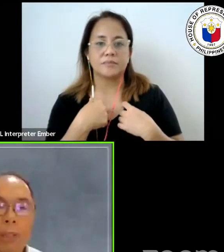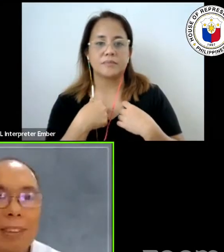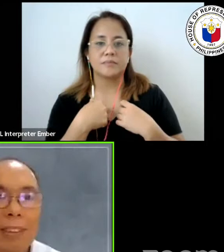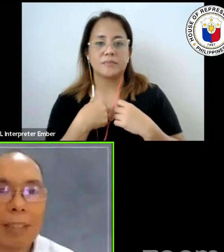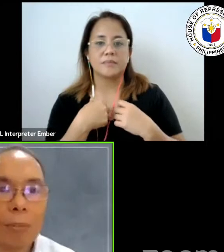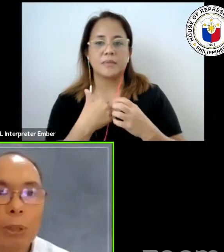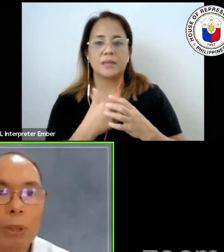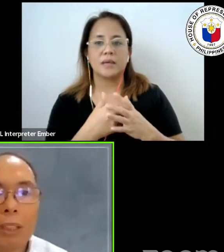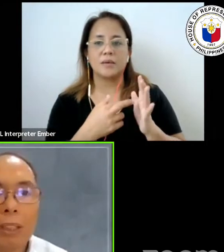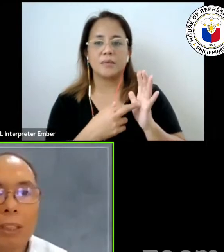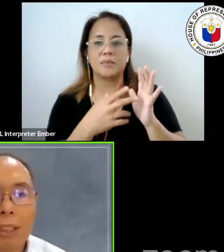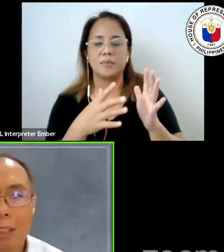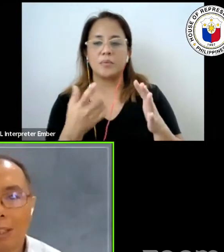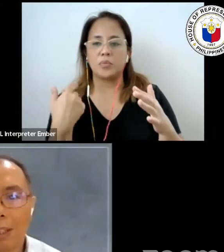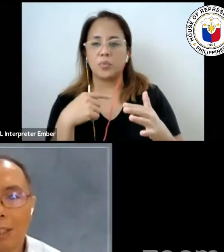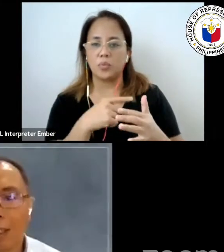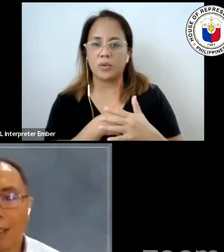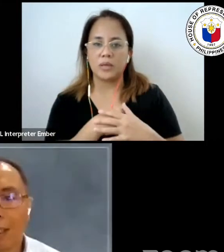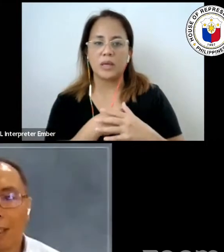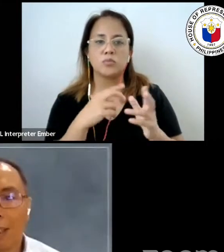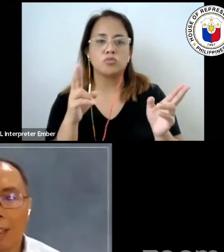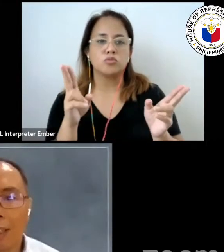Representative Romulo, yes.